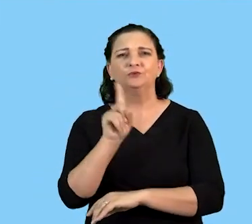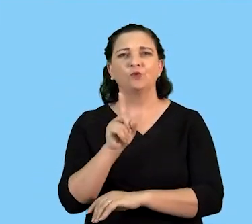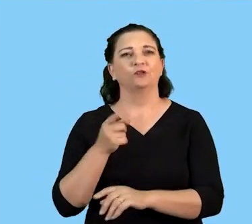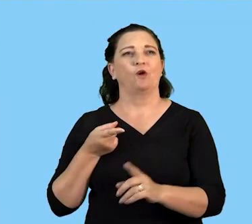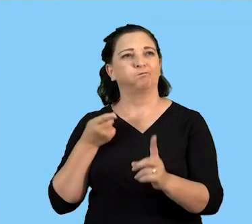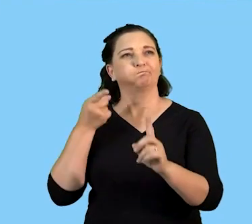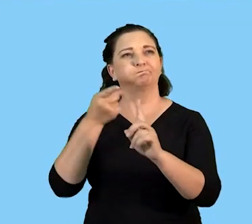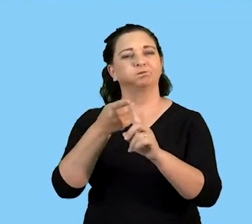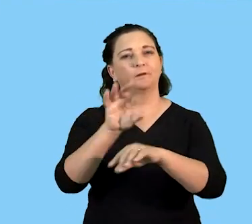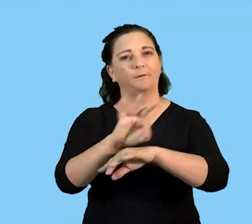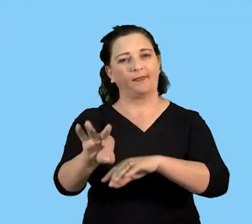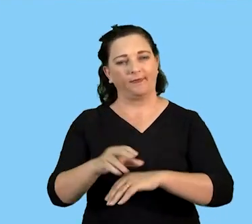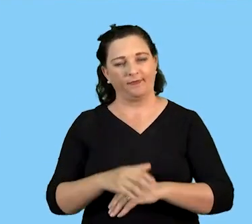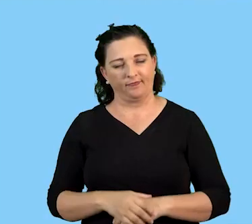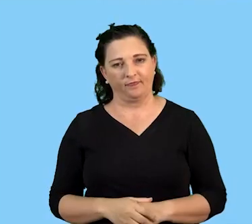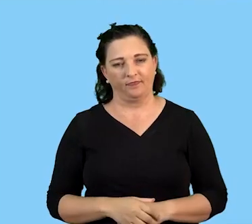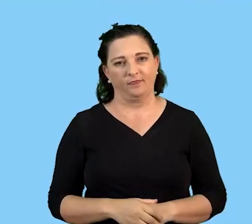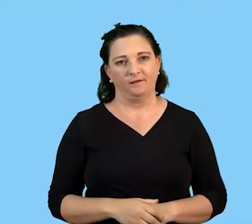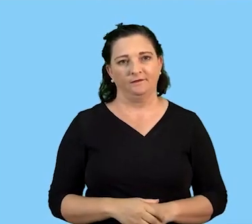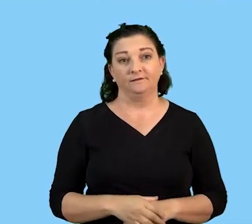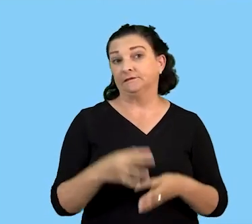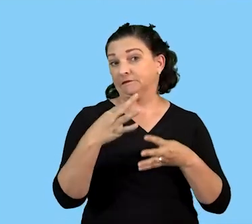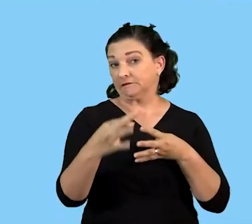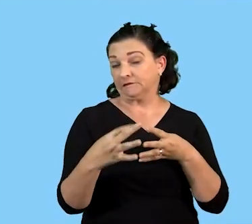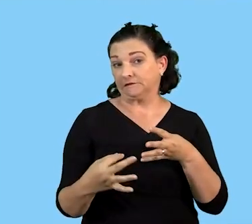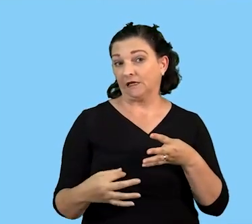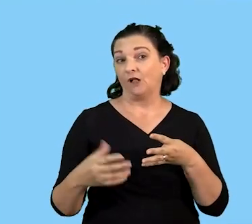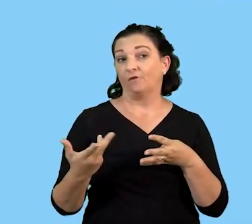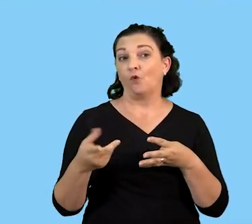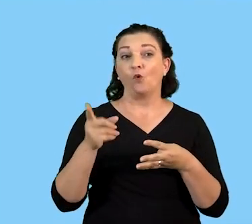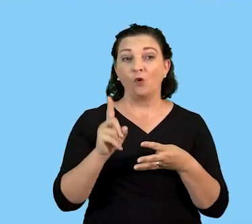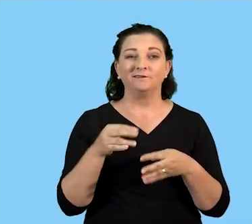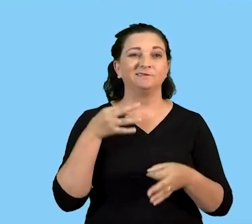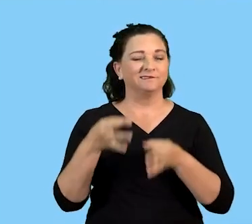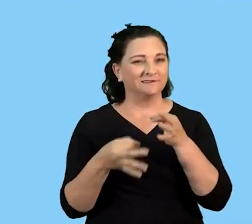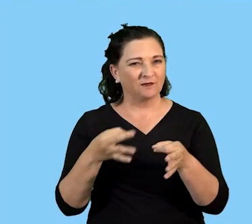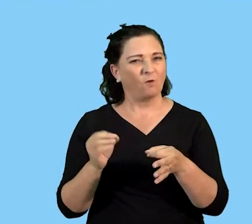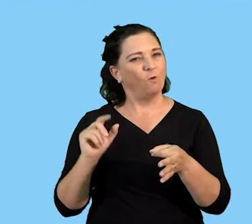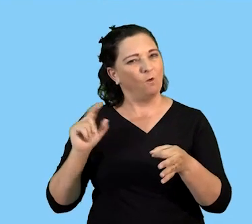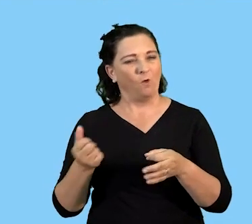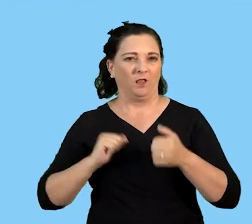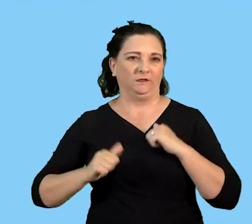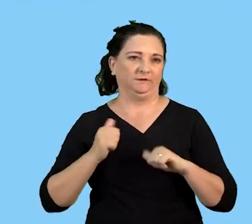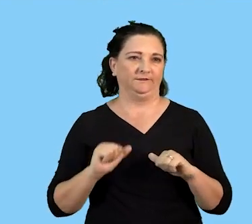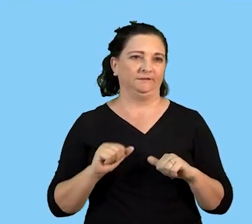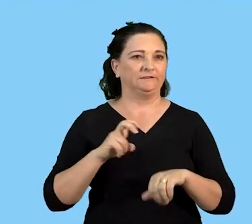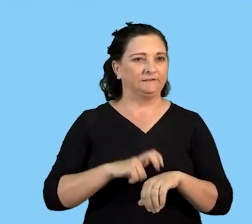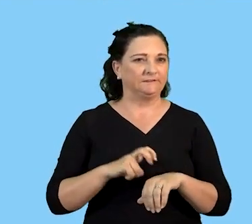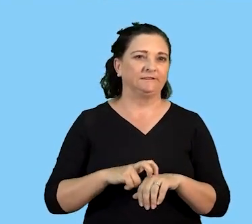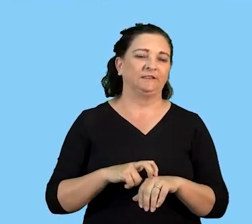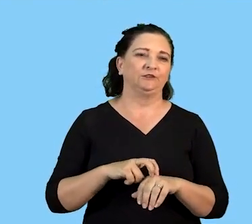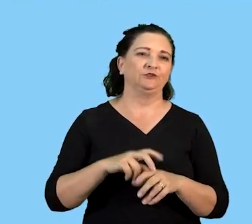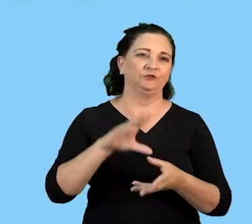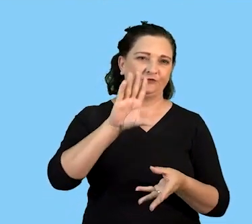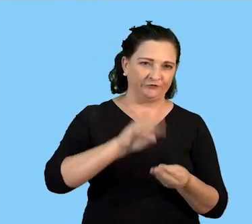planning. It is a detailed description of all activities that need to be completed to execute